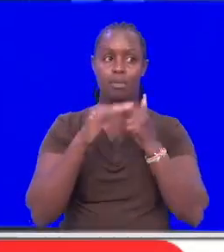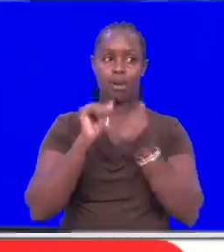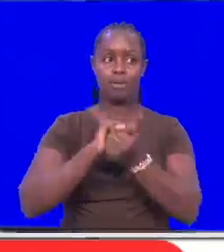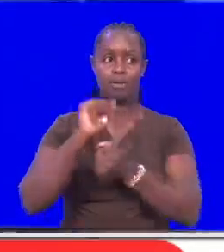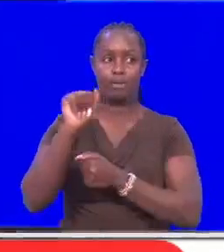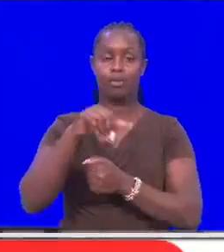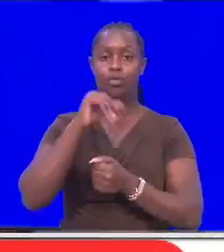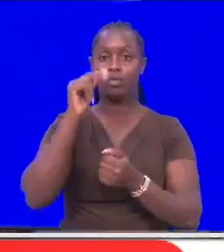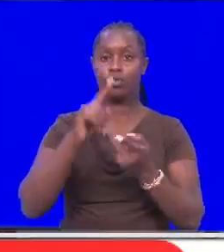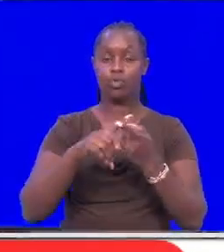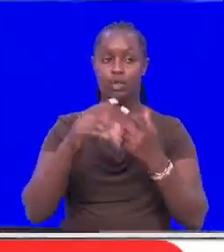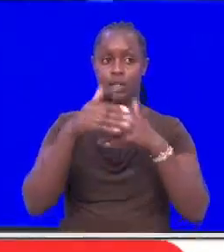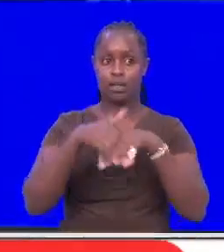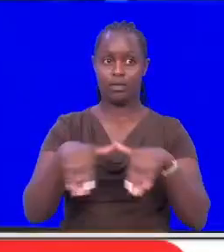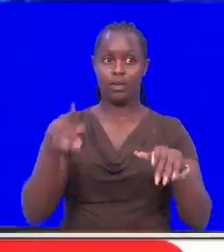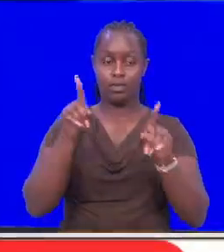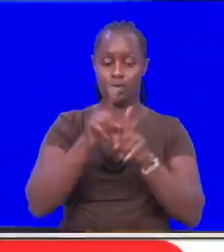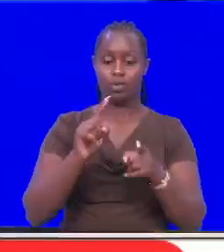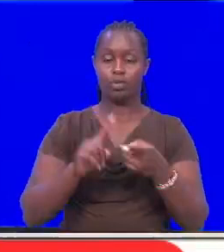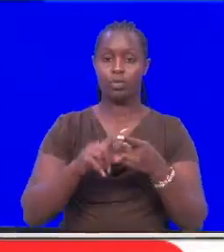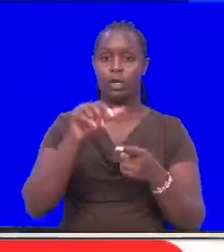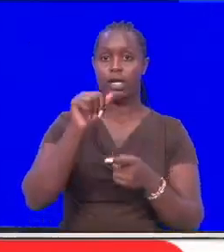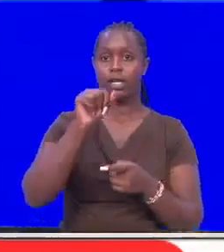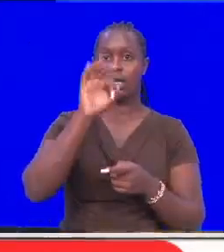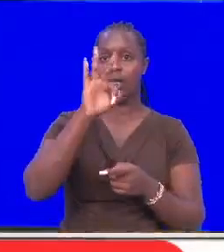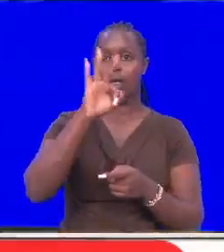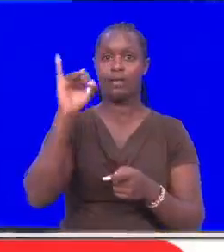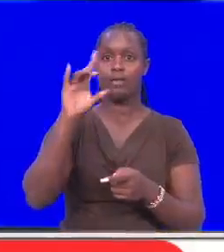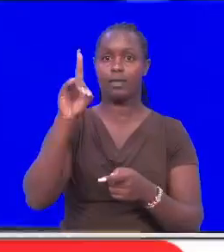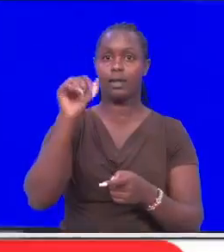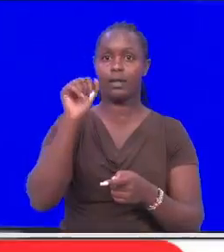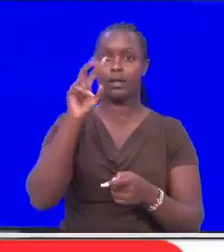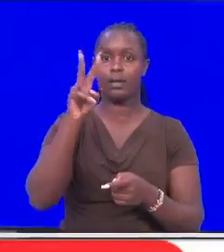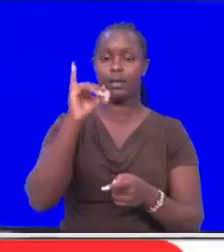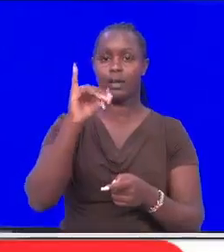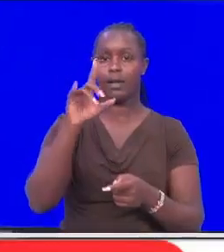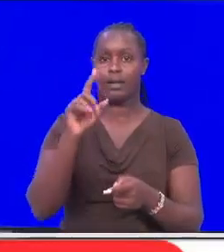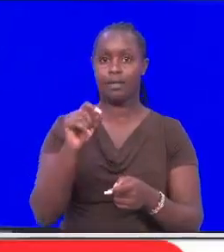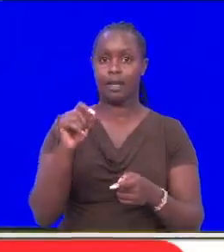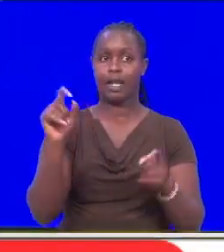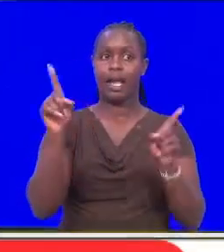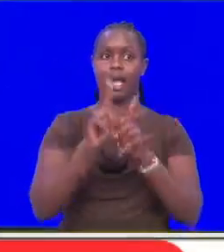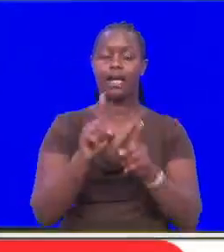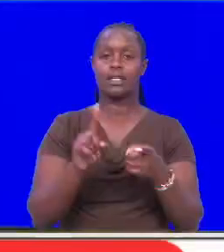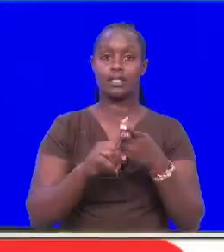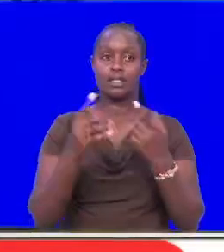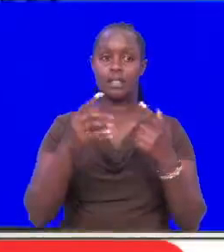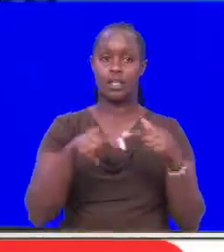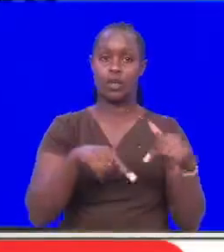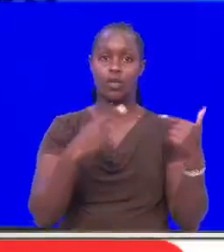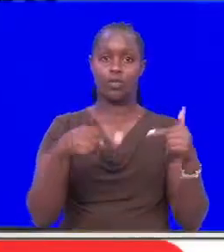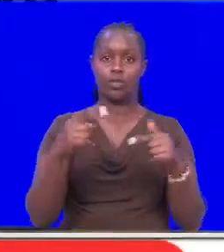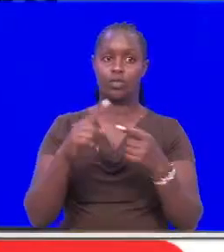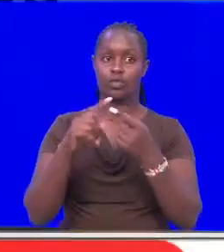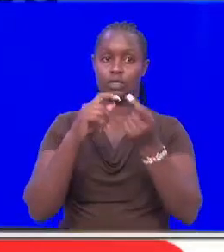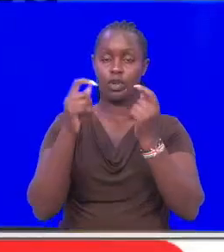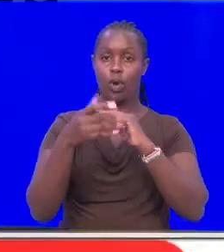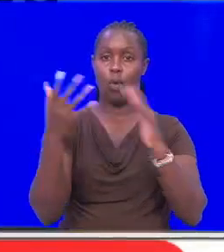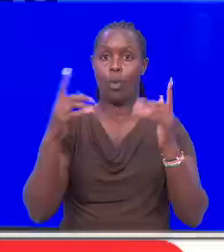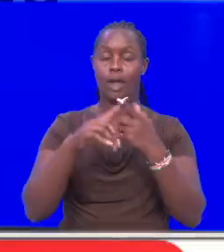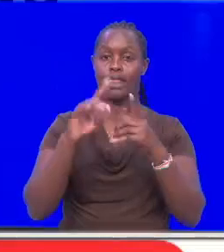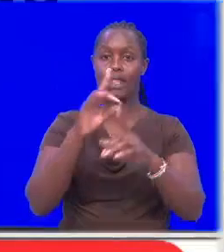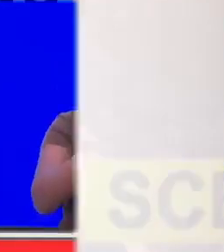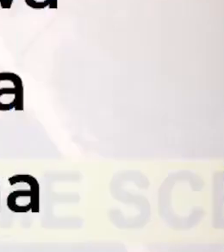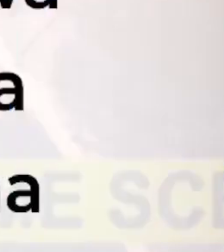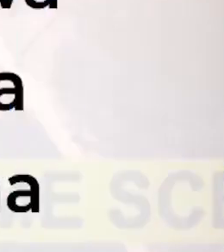after the prosecution filed an affidavit in court opposing her release on bond as the age conflict took shape, where the defense insisted